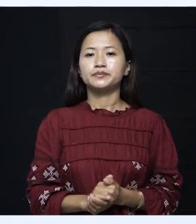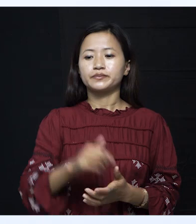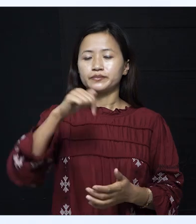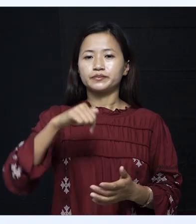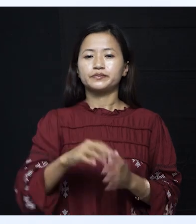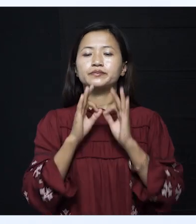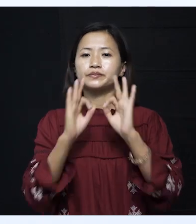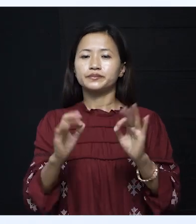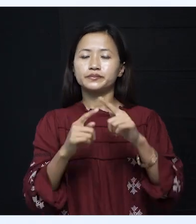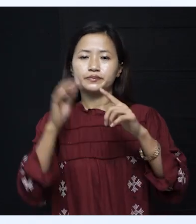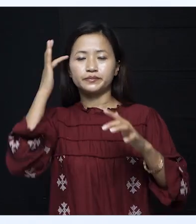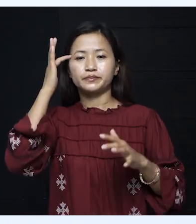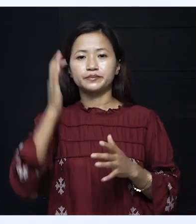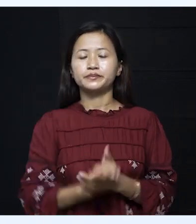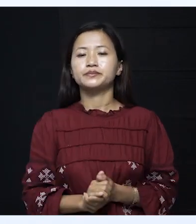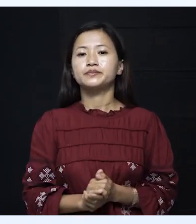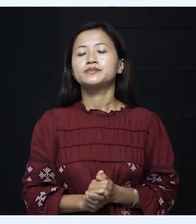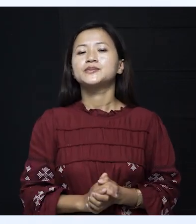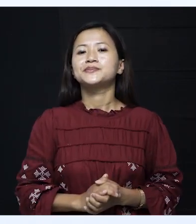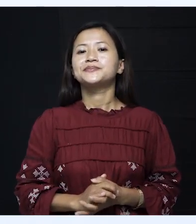present perfect tense.